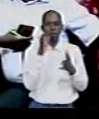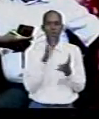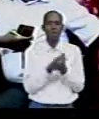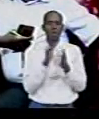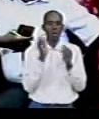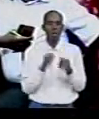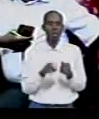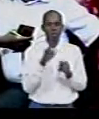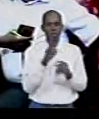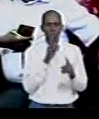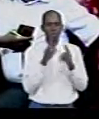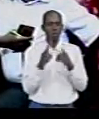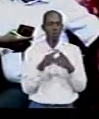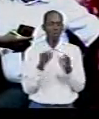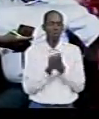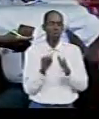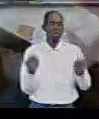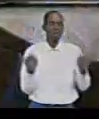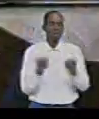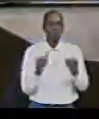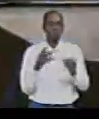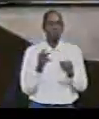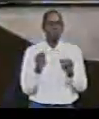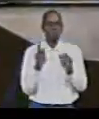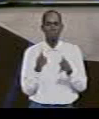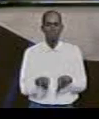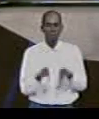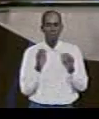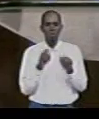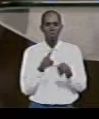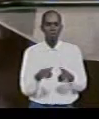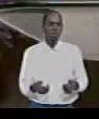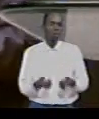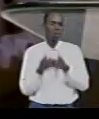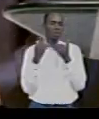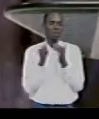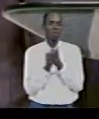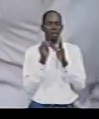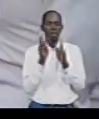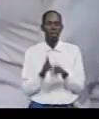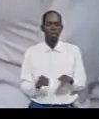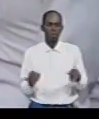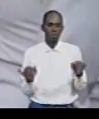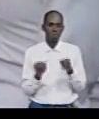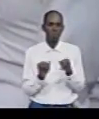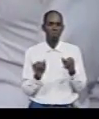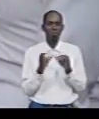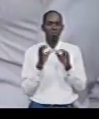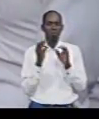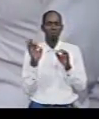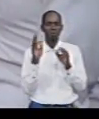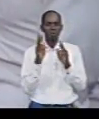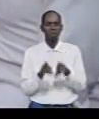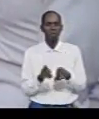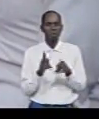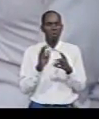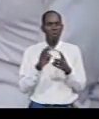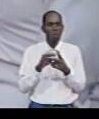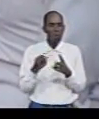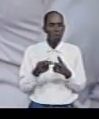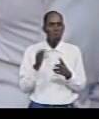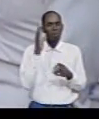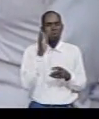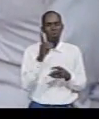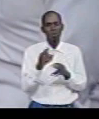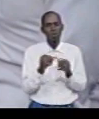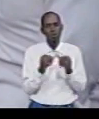you talk to such a person? Can you confront such a person? Can you speak to such a person? Or you just, will you be